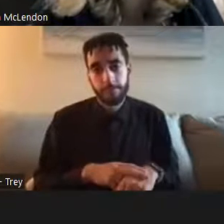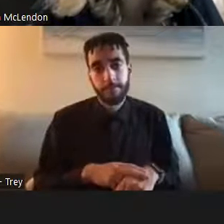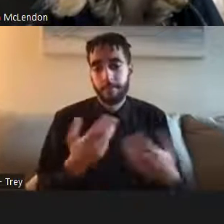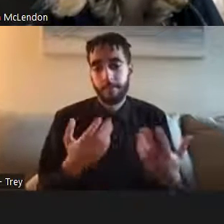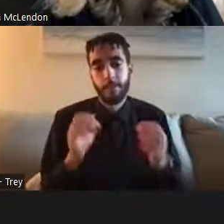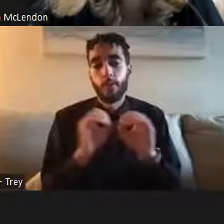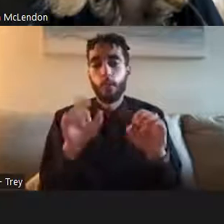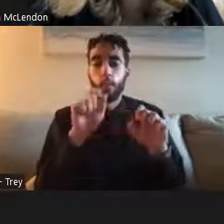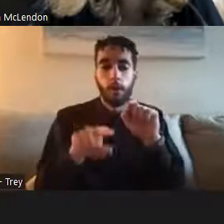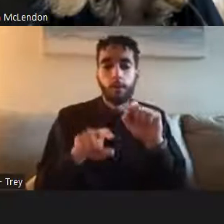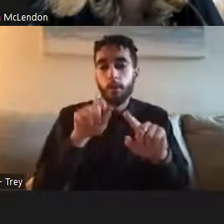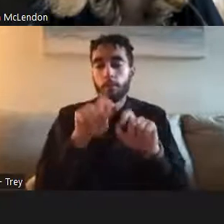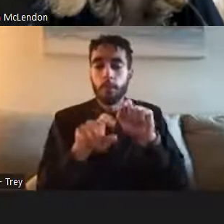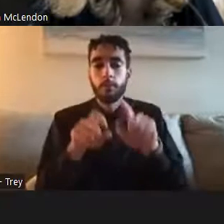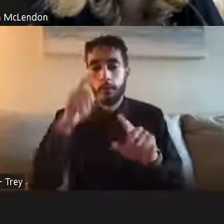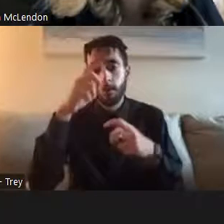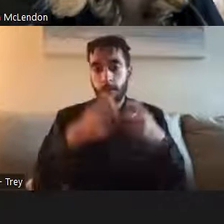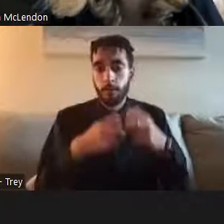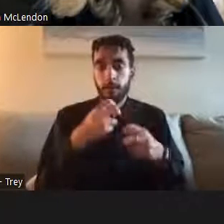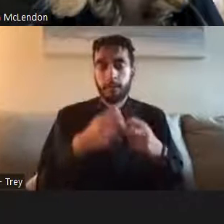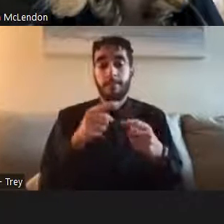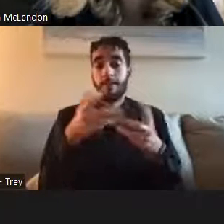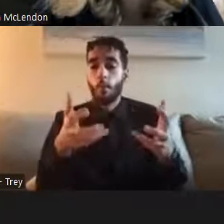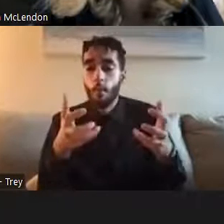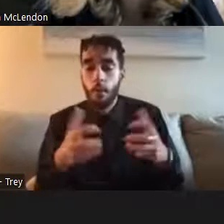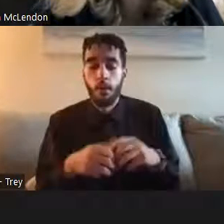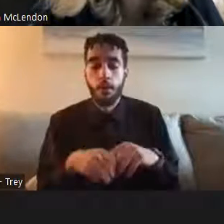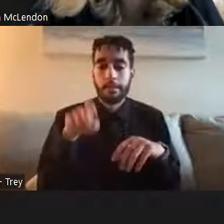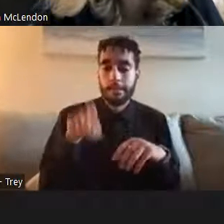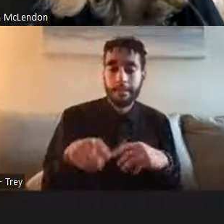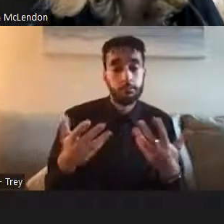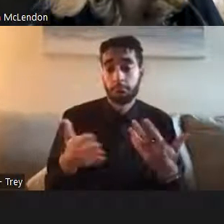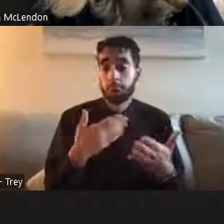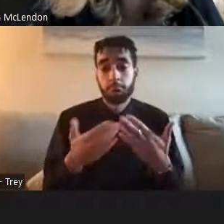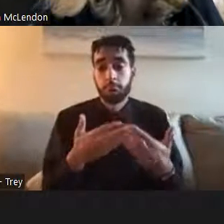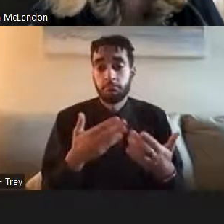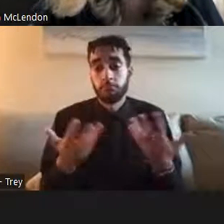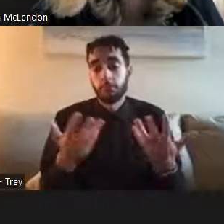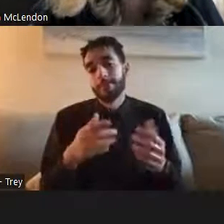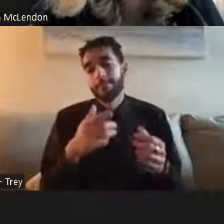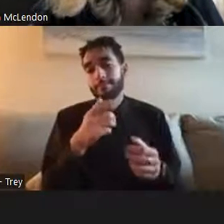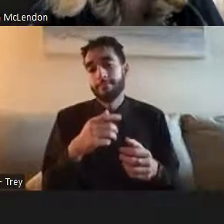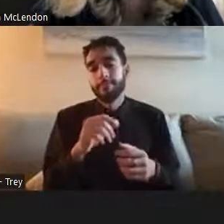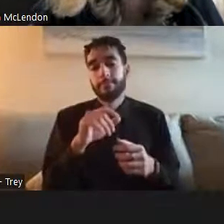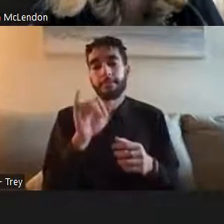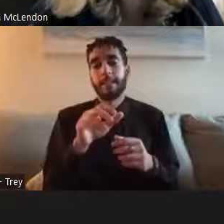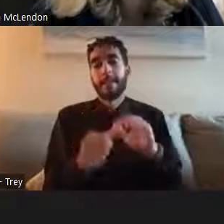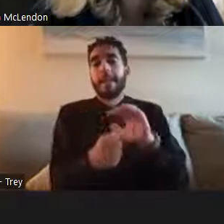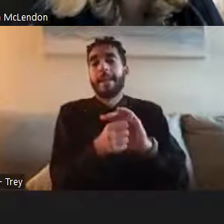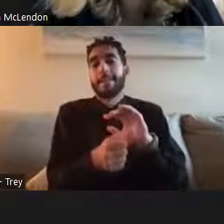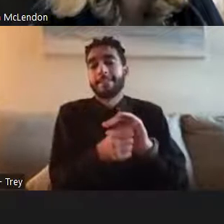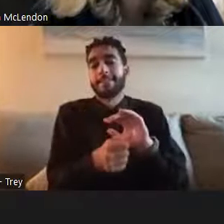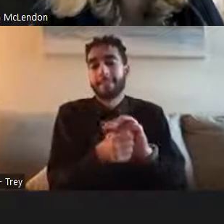problems be and what kind of help do they need or want. They're often, as I said in one of the slides, the hidden patient.